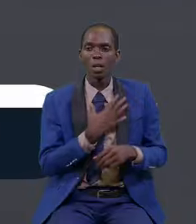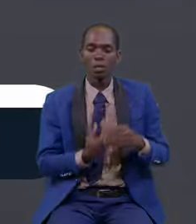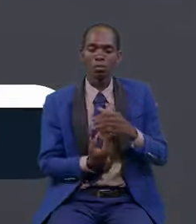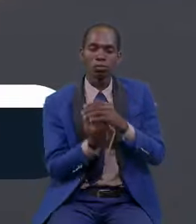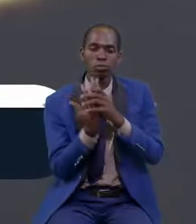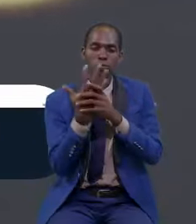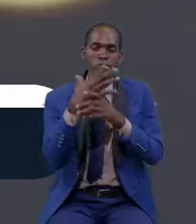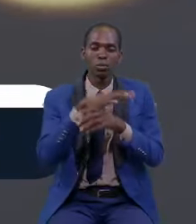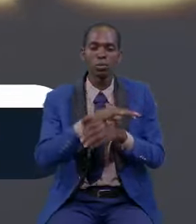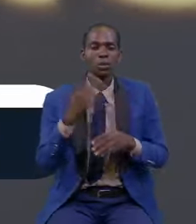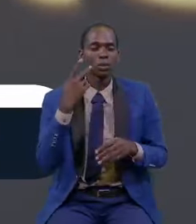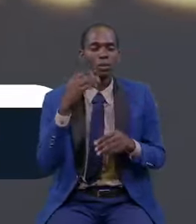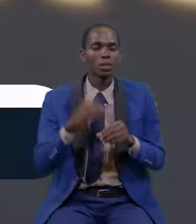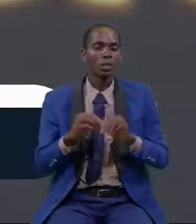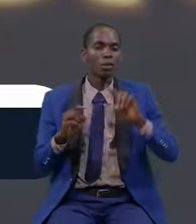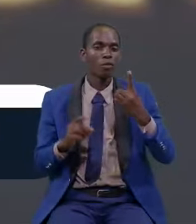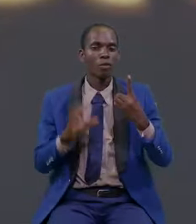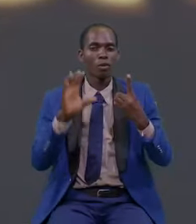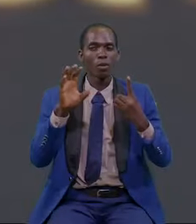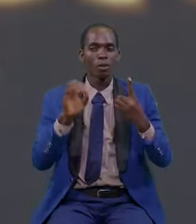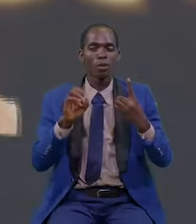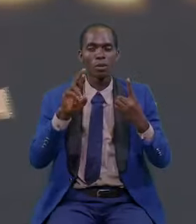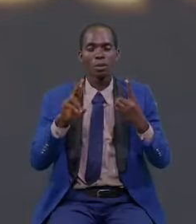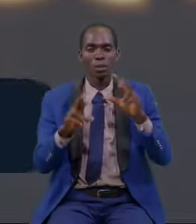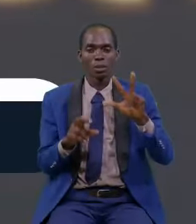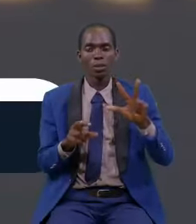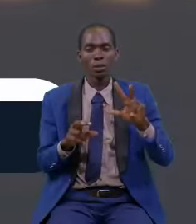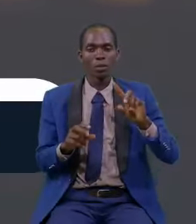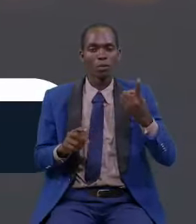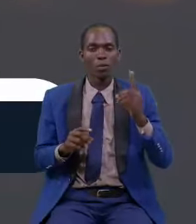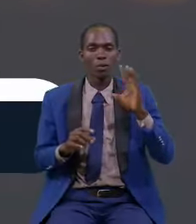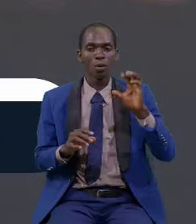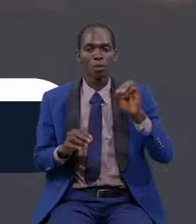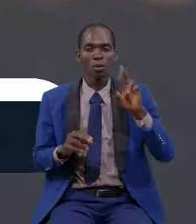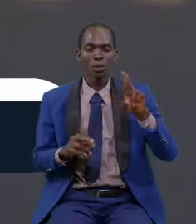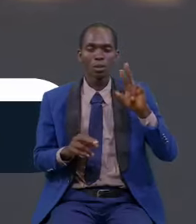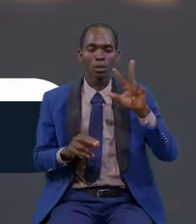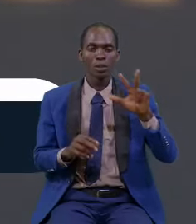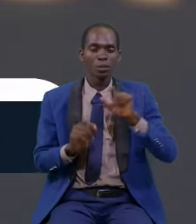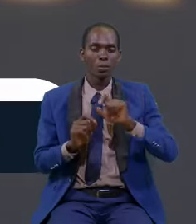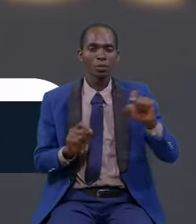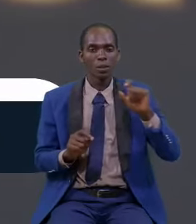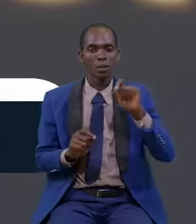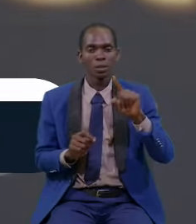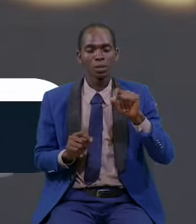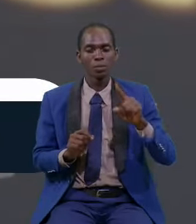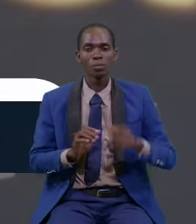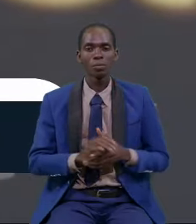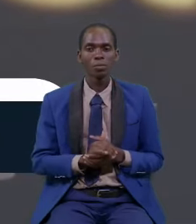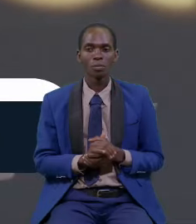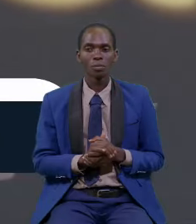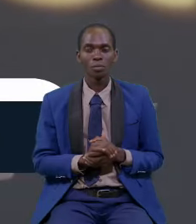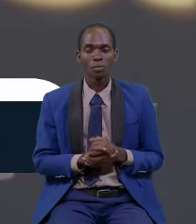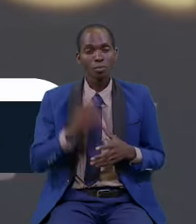Corinthians chapter 3. And we're looking at verse 11. For the